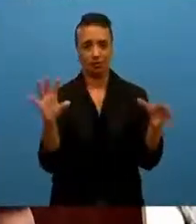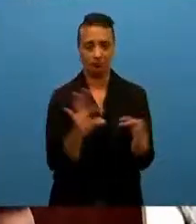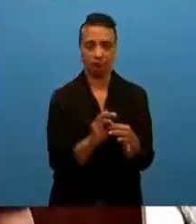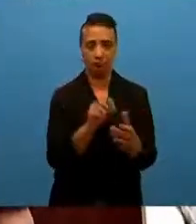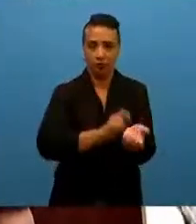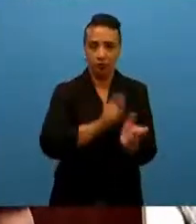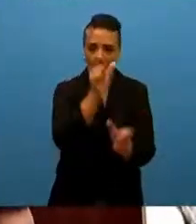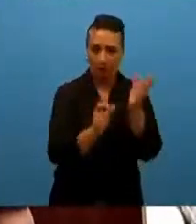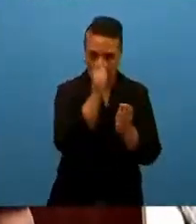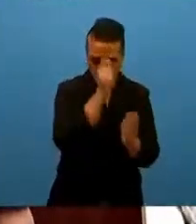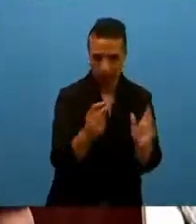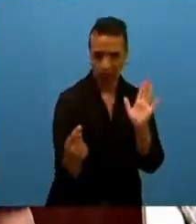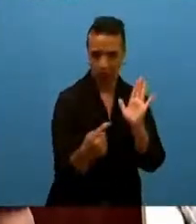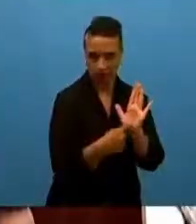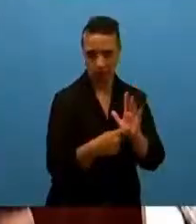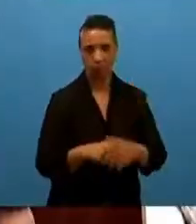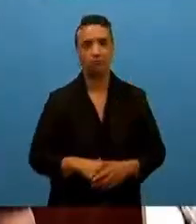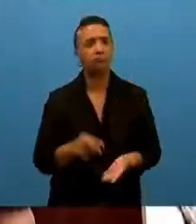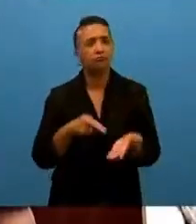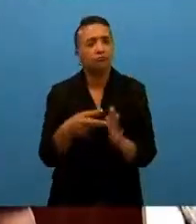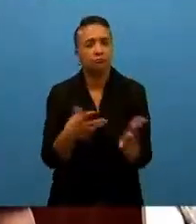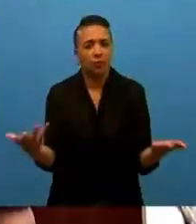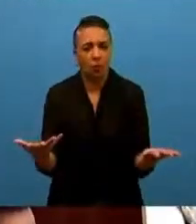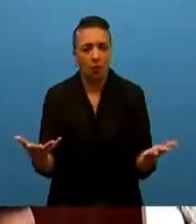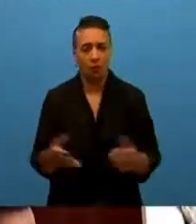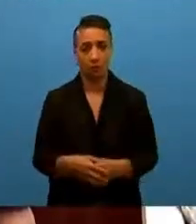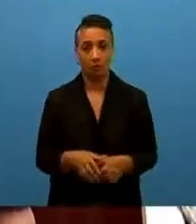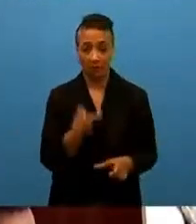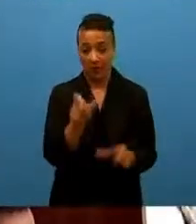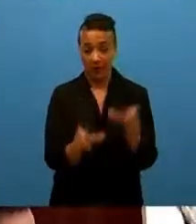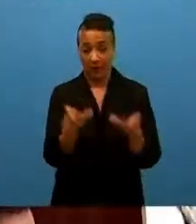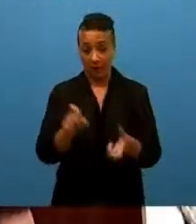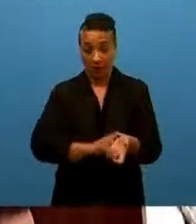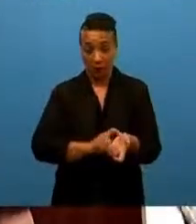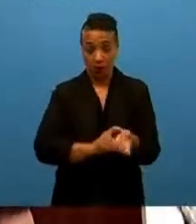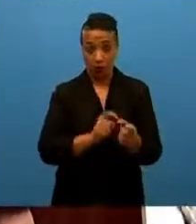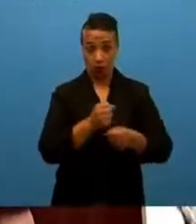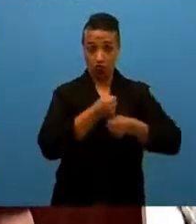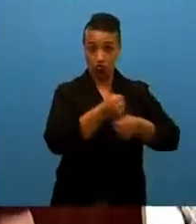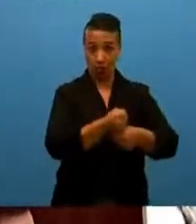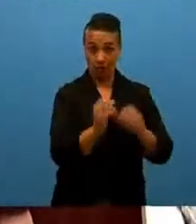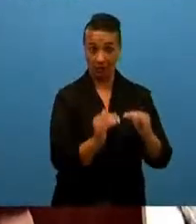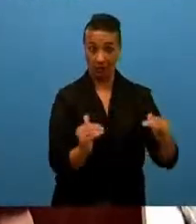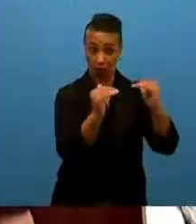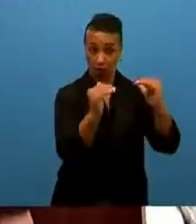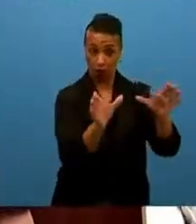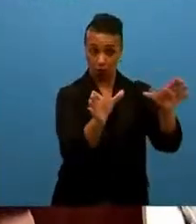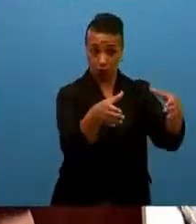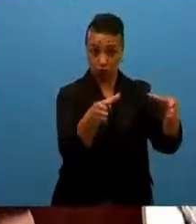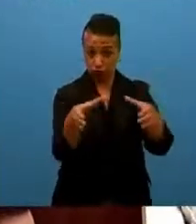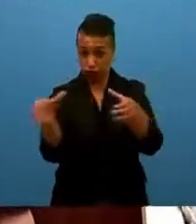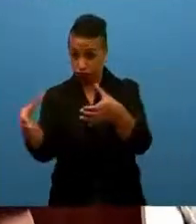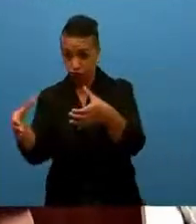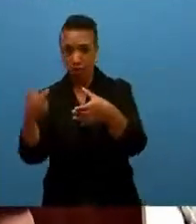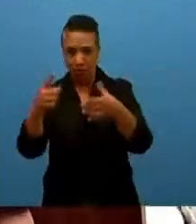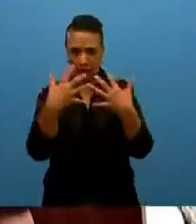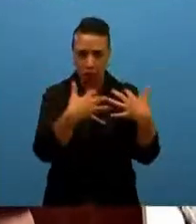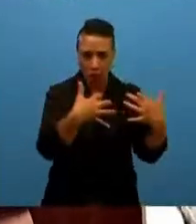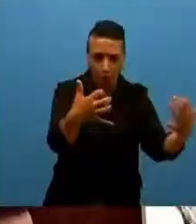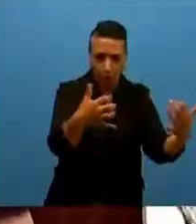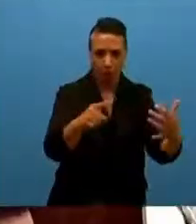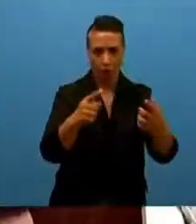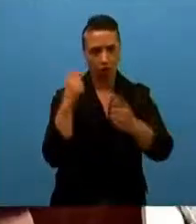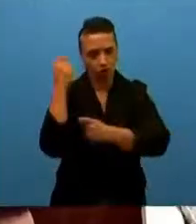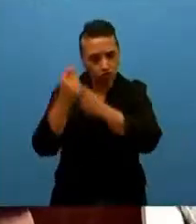Peoples. This means that indigenous representative institutions, be they elected parliaments, traditional